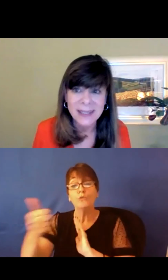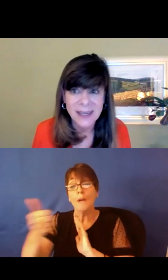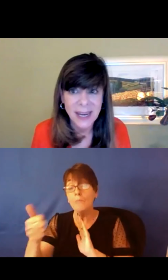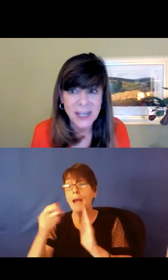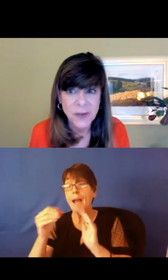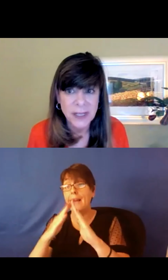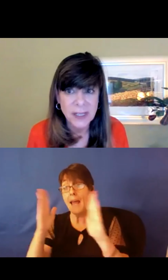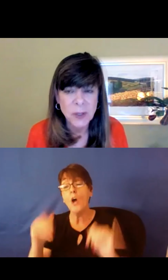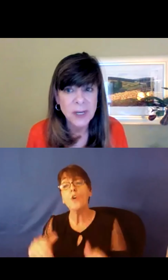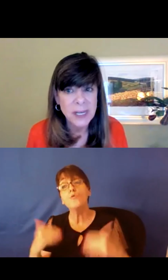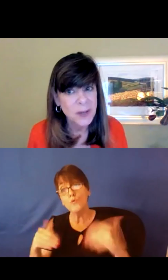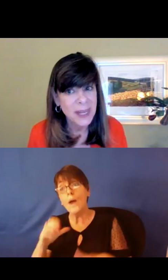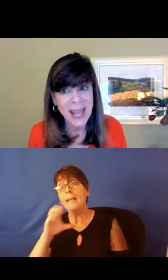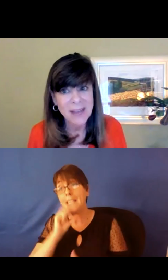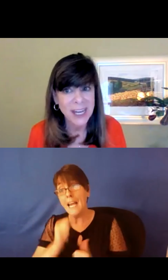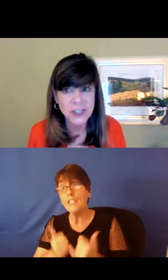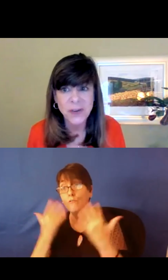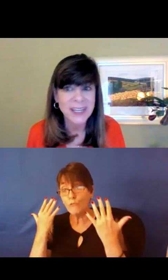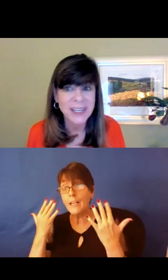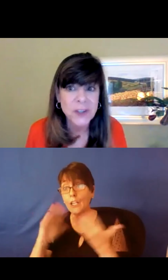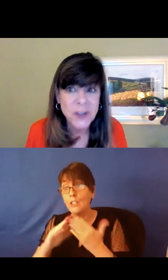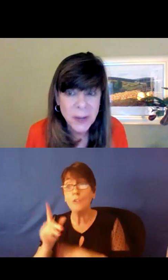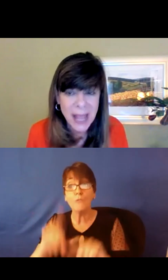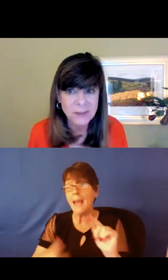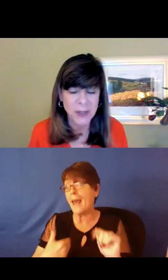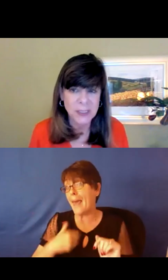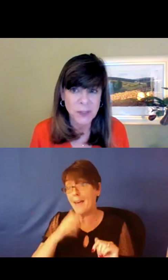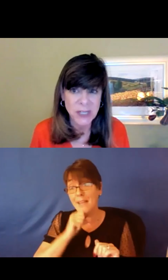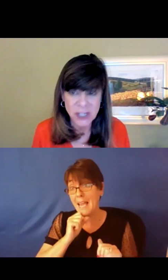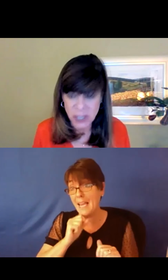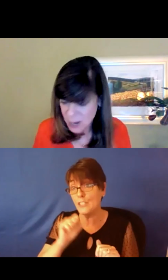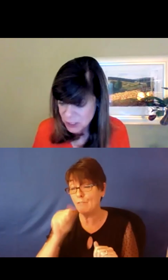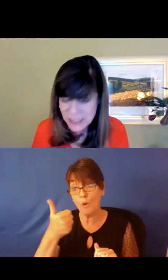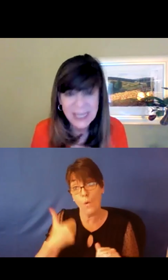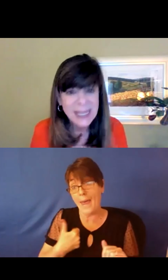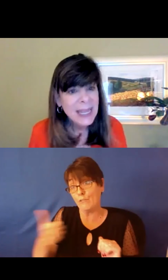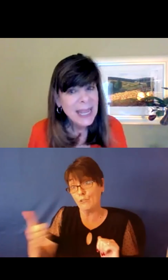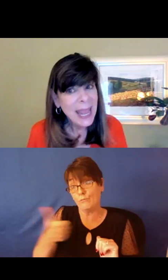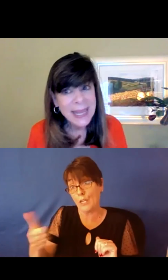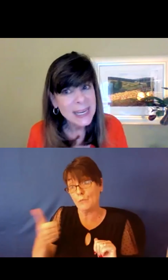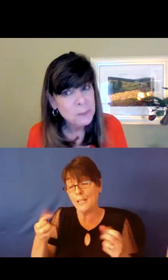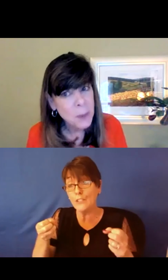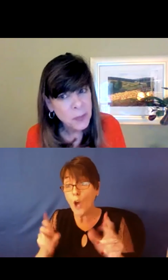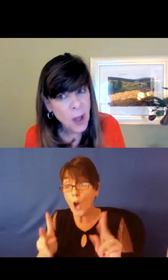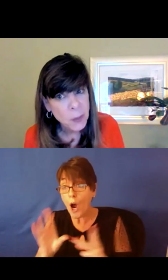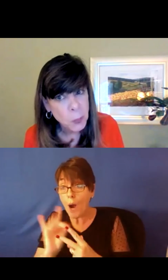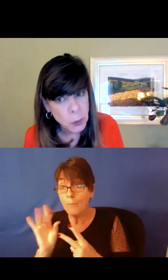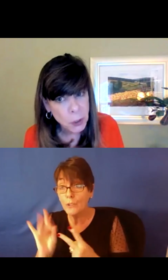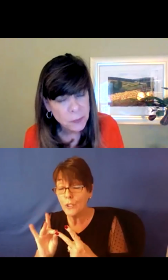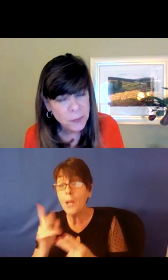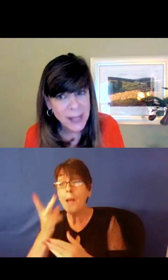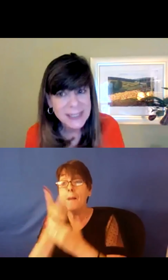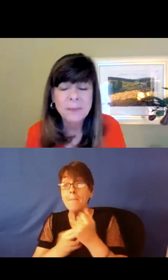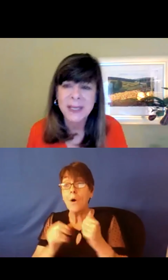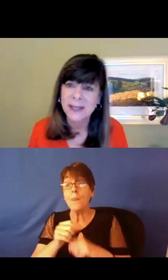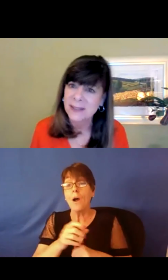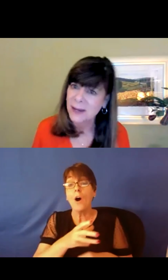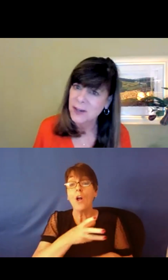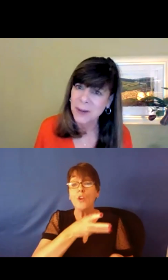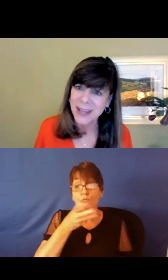that is an age-friendly community. You can't have age-friendly if you don't have transportation options. And both on the rural